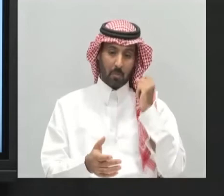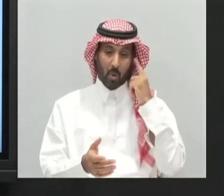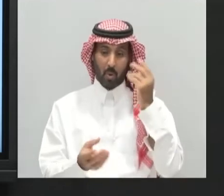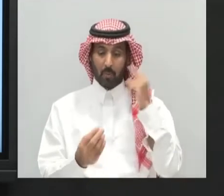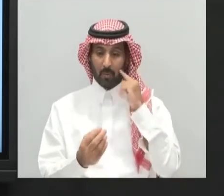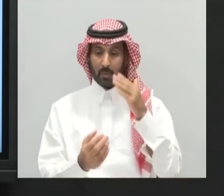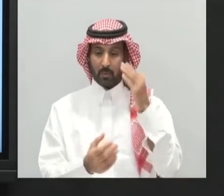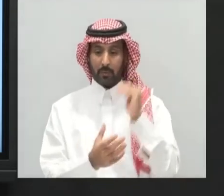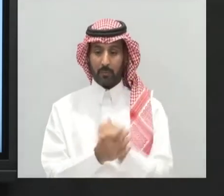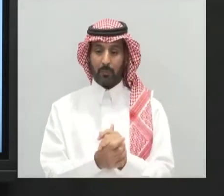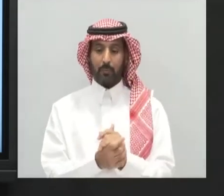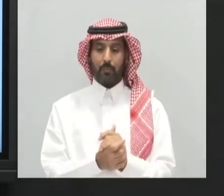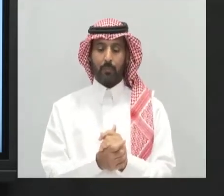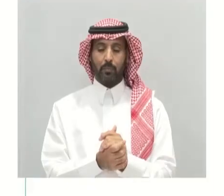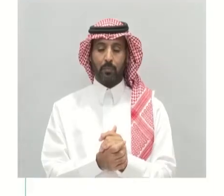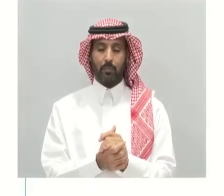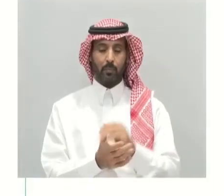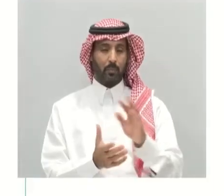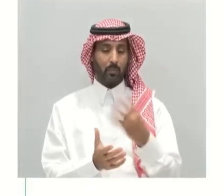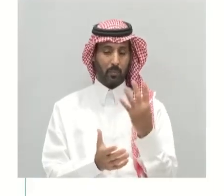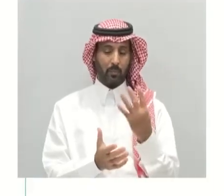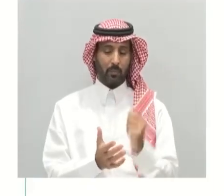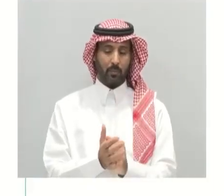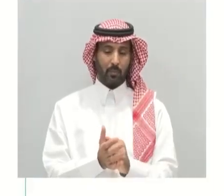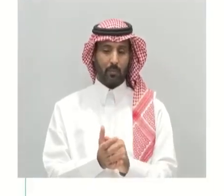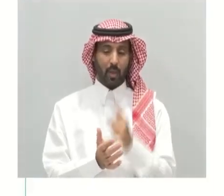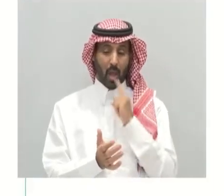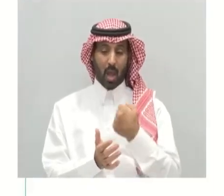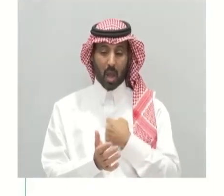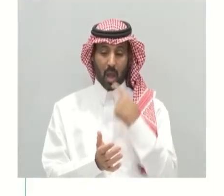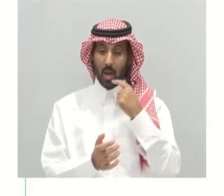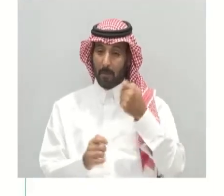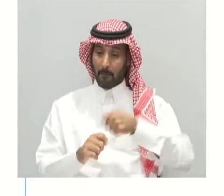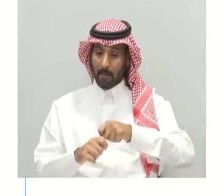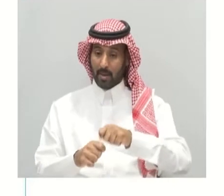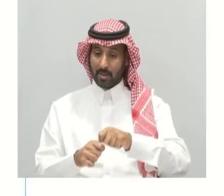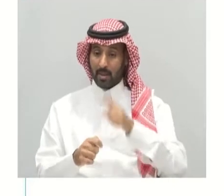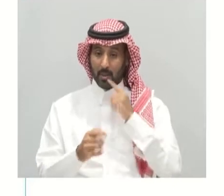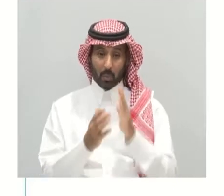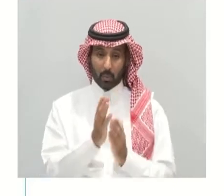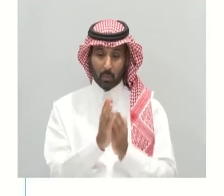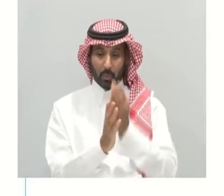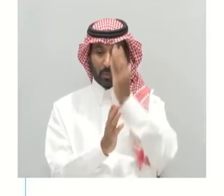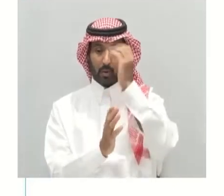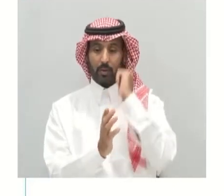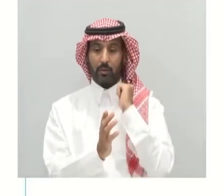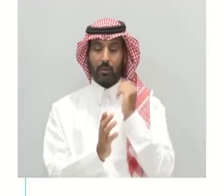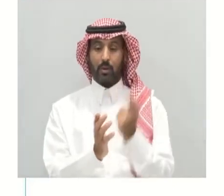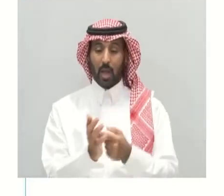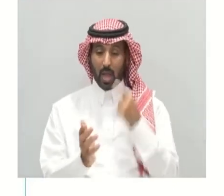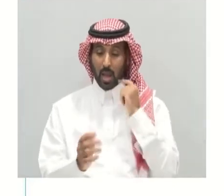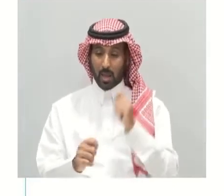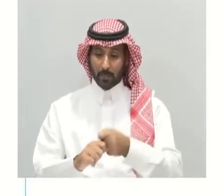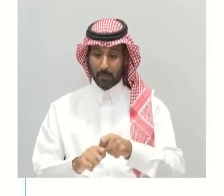experienced player. Number four, I made a rocket.